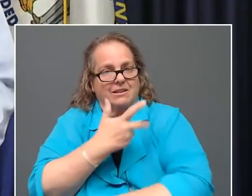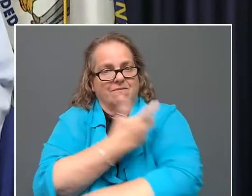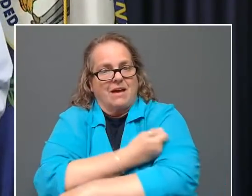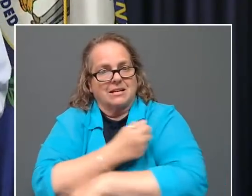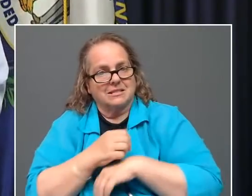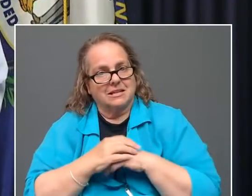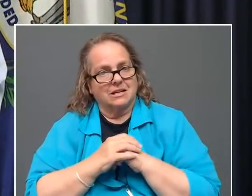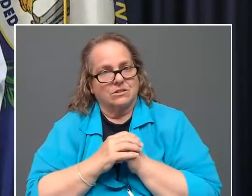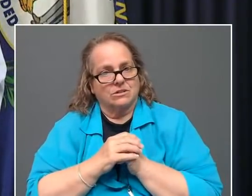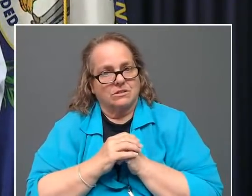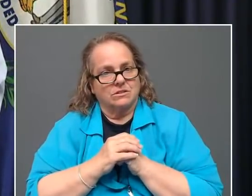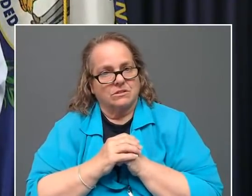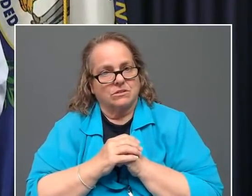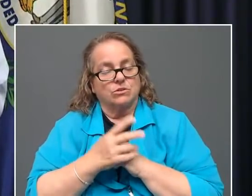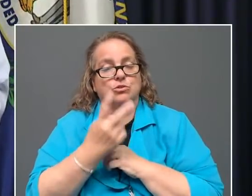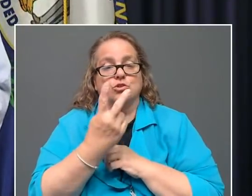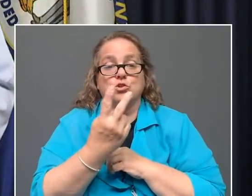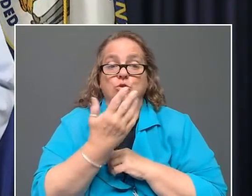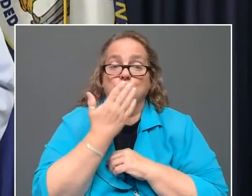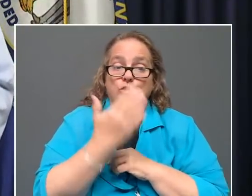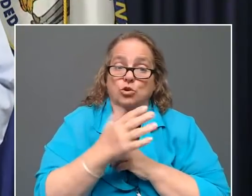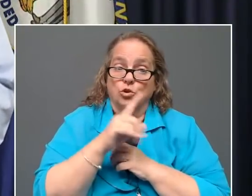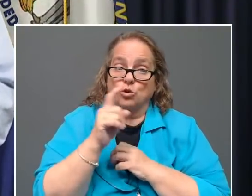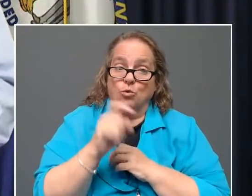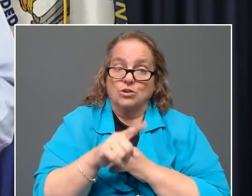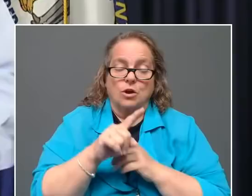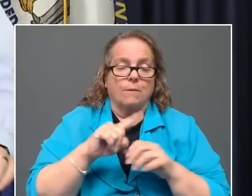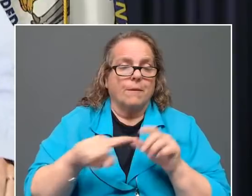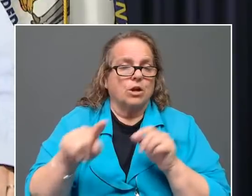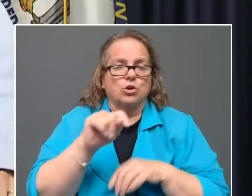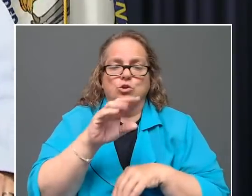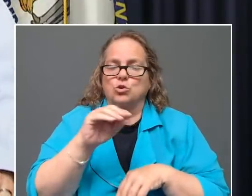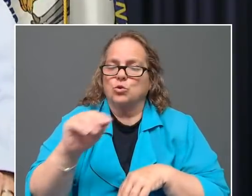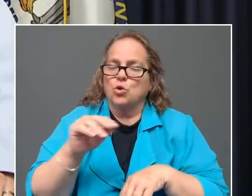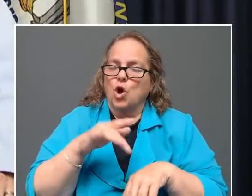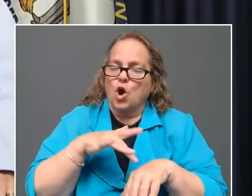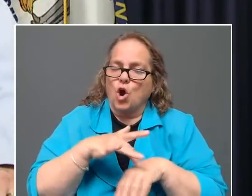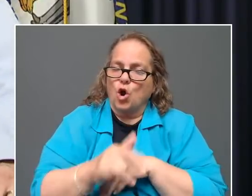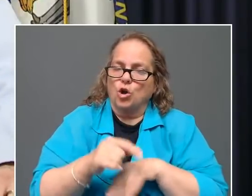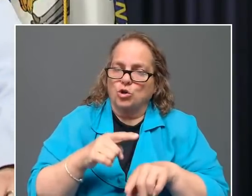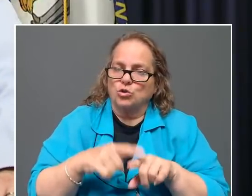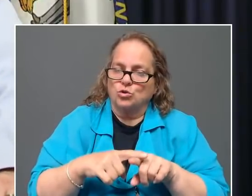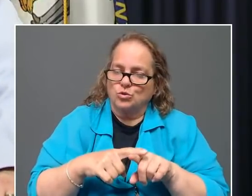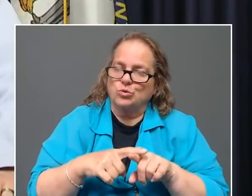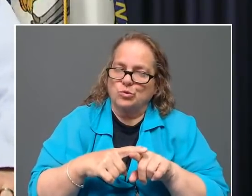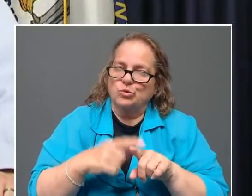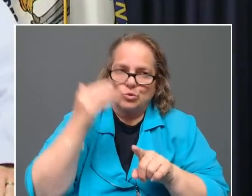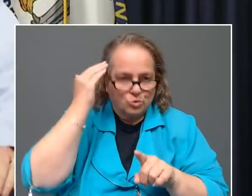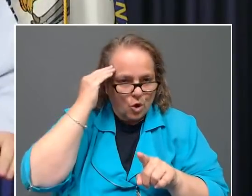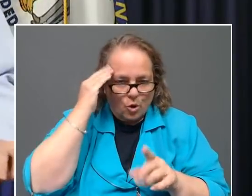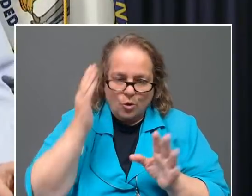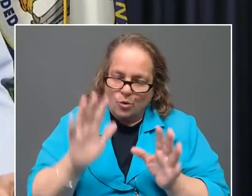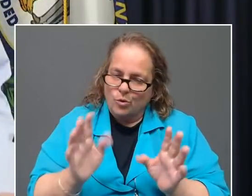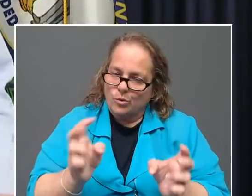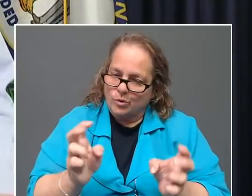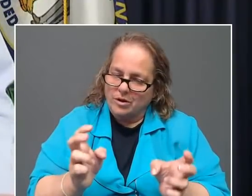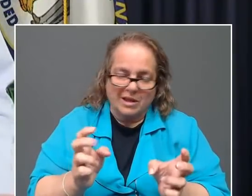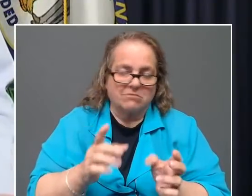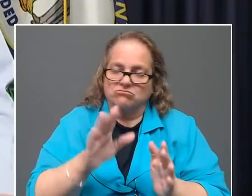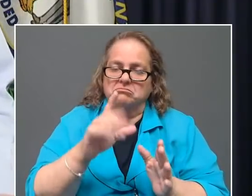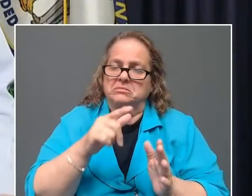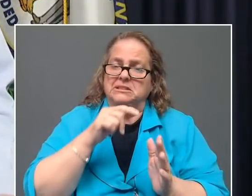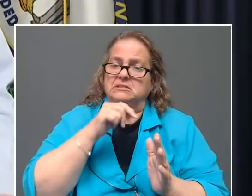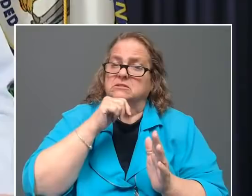Two good questions, and I think it's too early to tell. It is not written in stone that we are going to